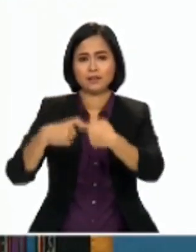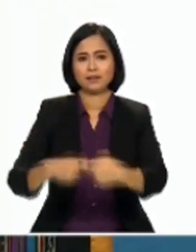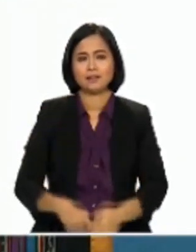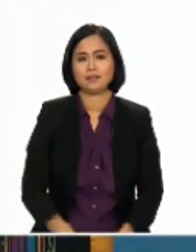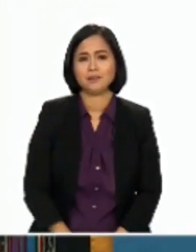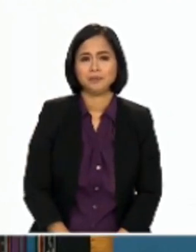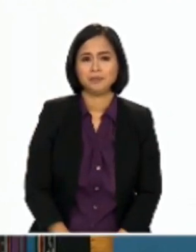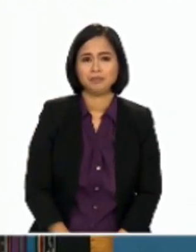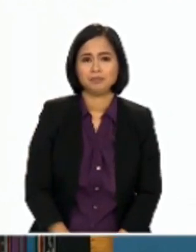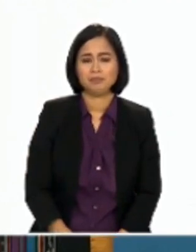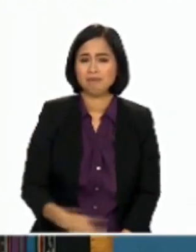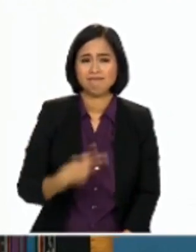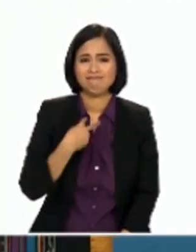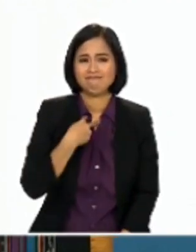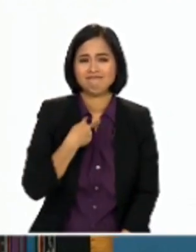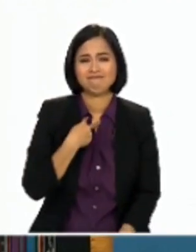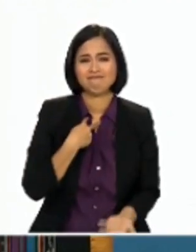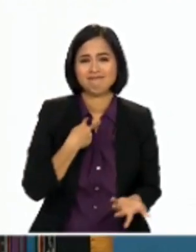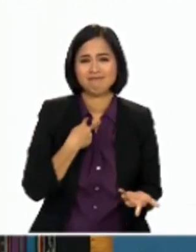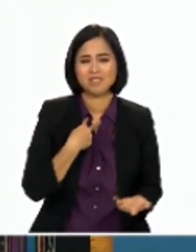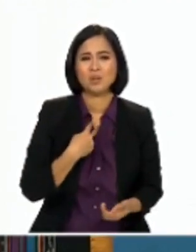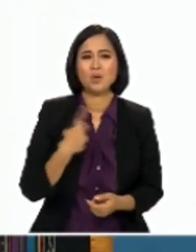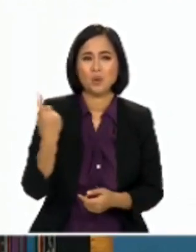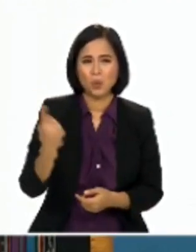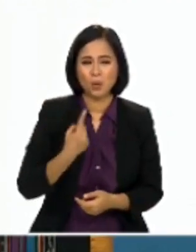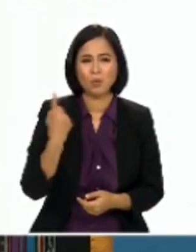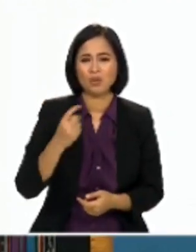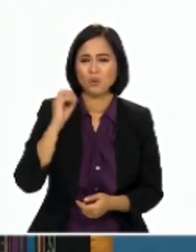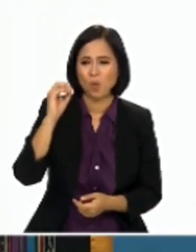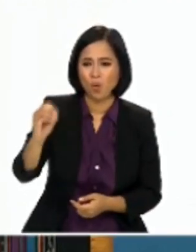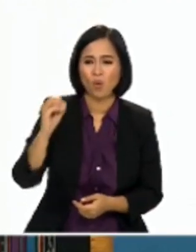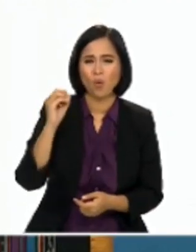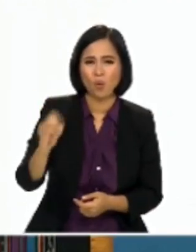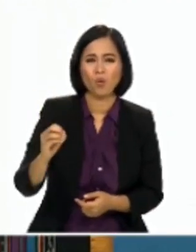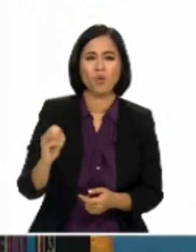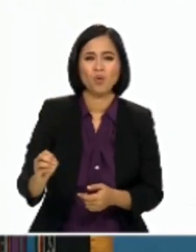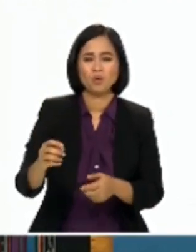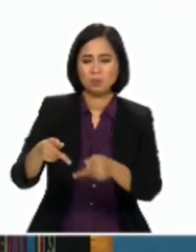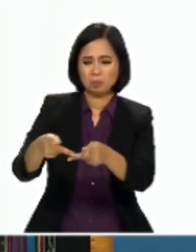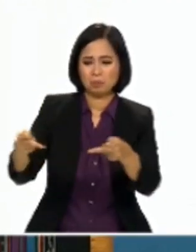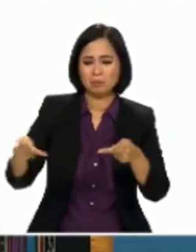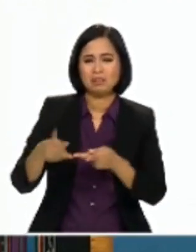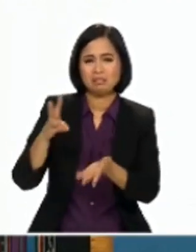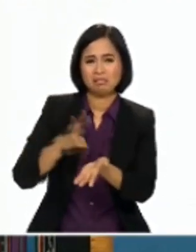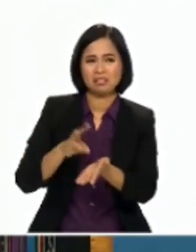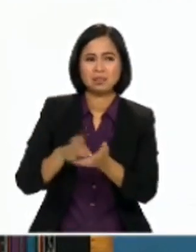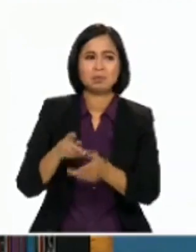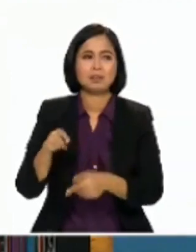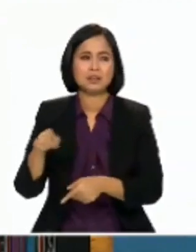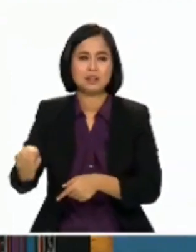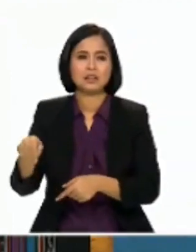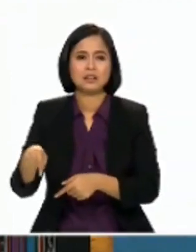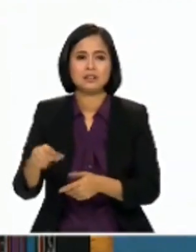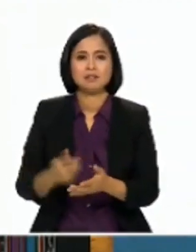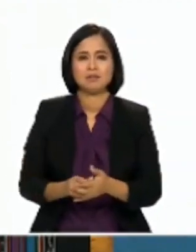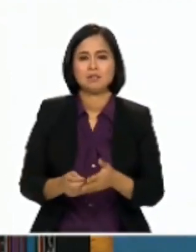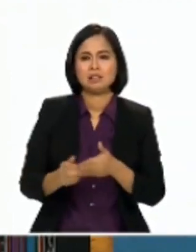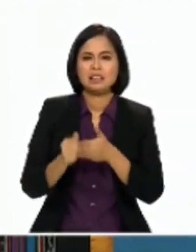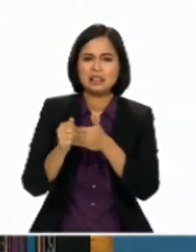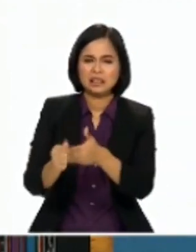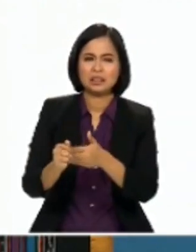magawa. They just keep on pleasing their own constituents just because he is a constituent, a leader. Ganun kayo